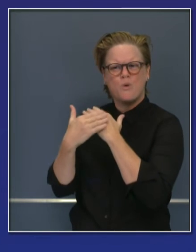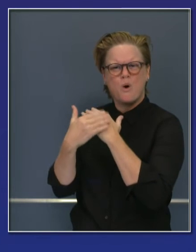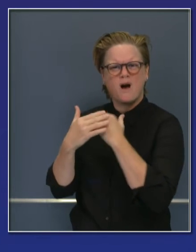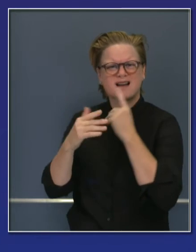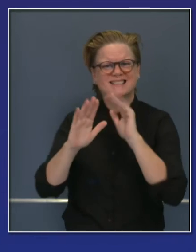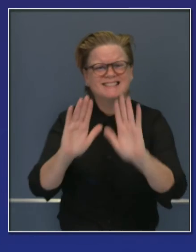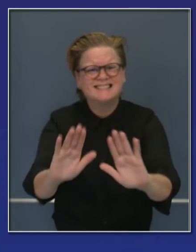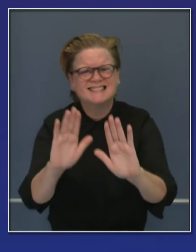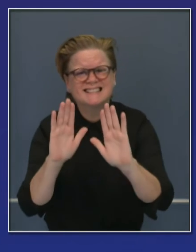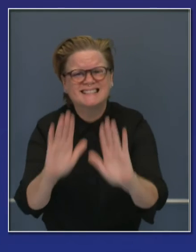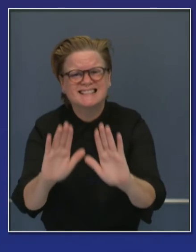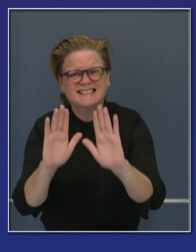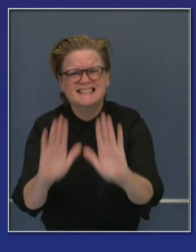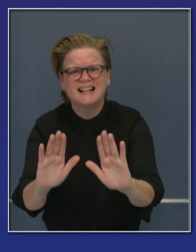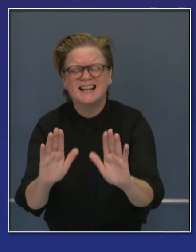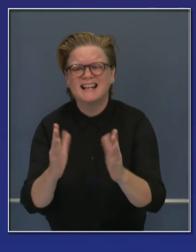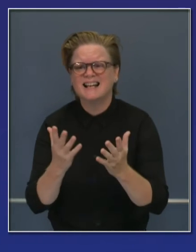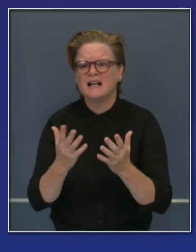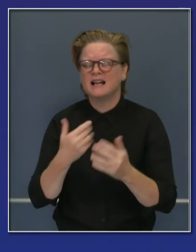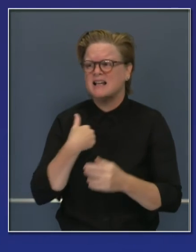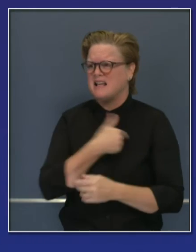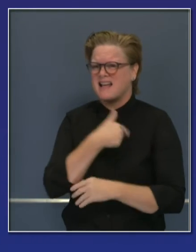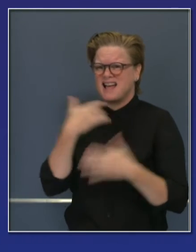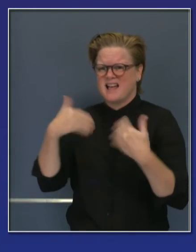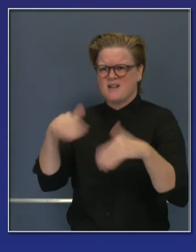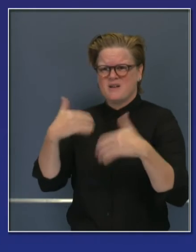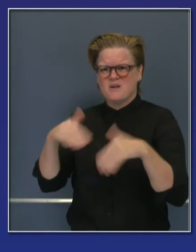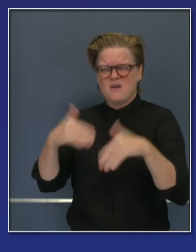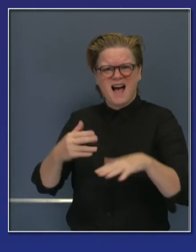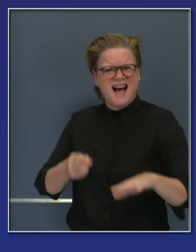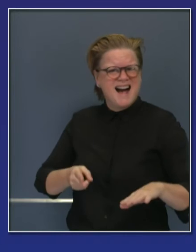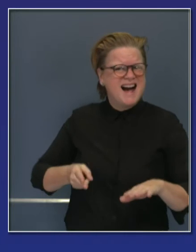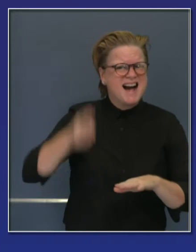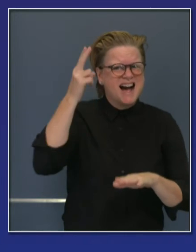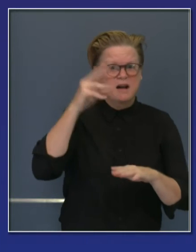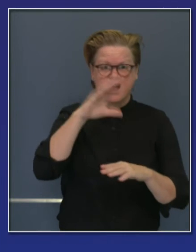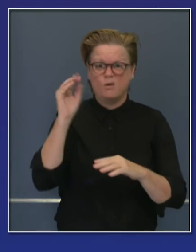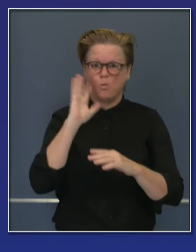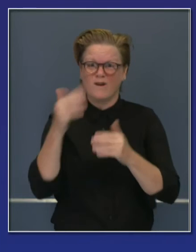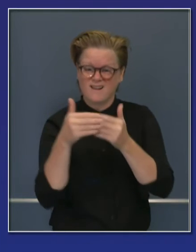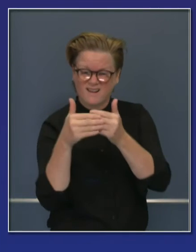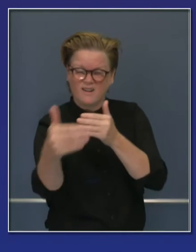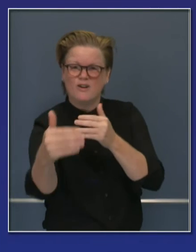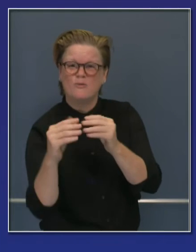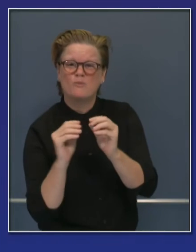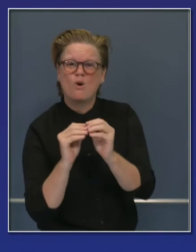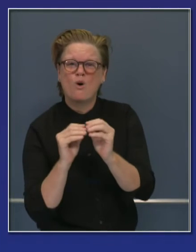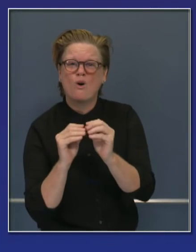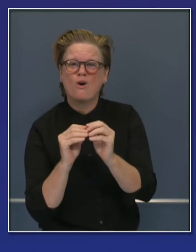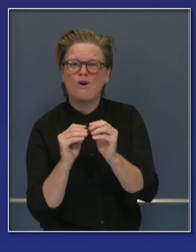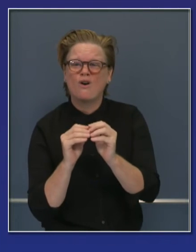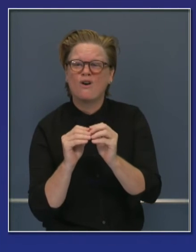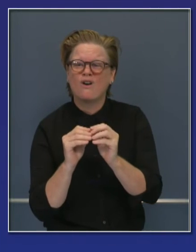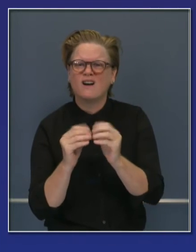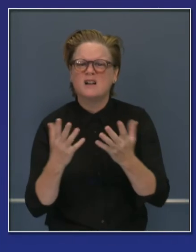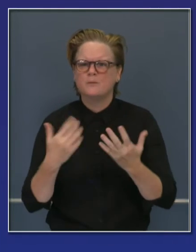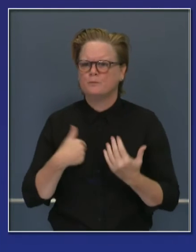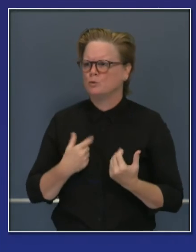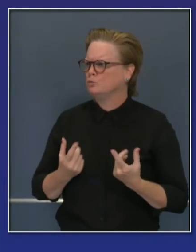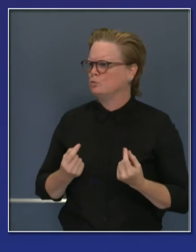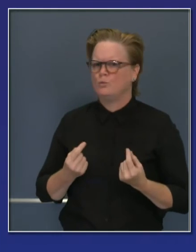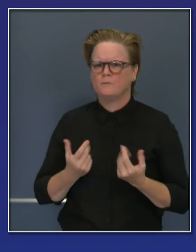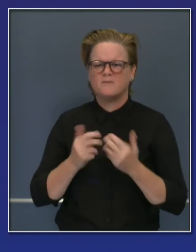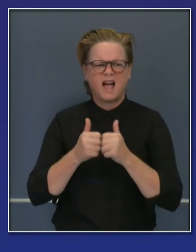lot higher than what it used to be. So what that means is we need to do our part. We need to help stop the spread